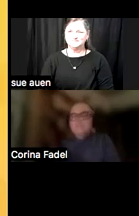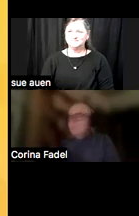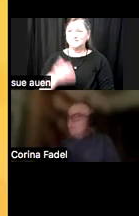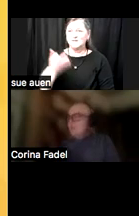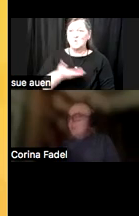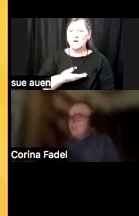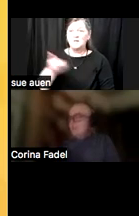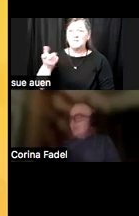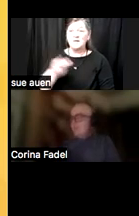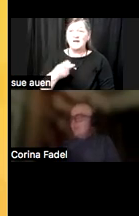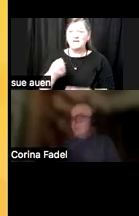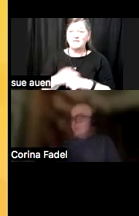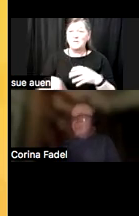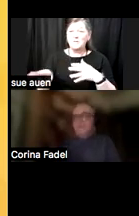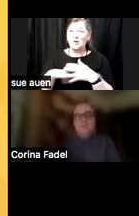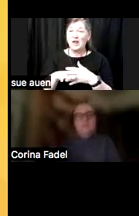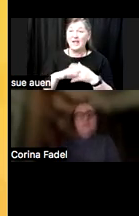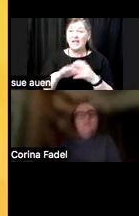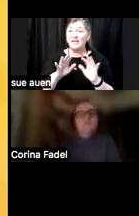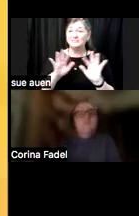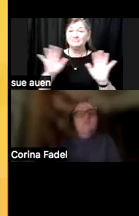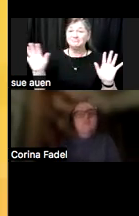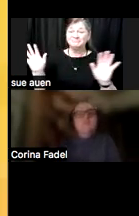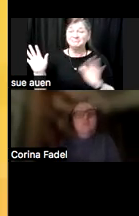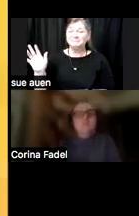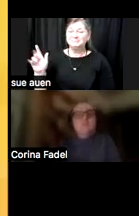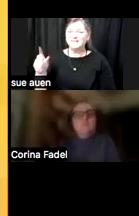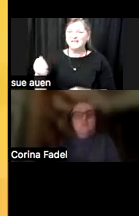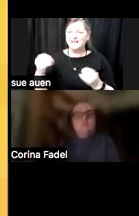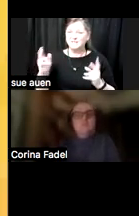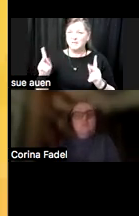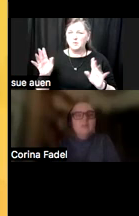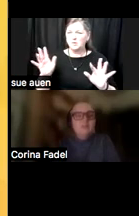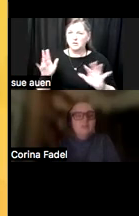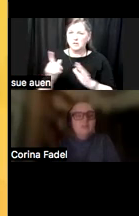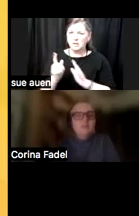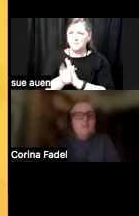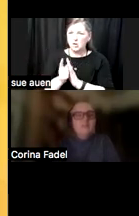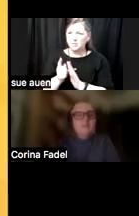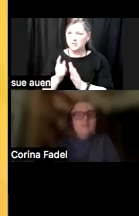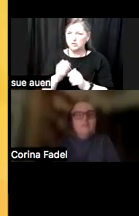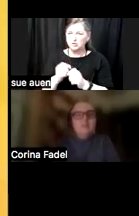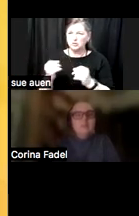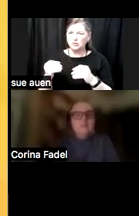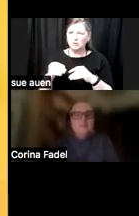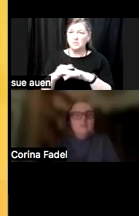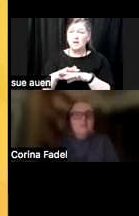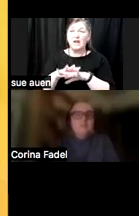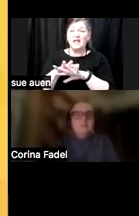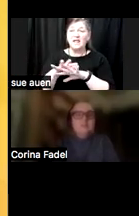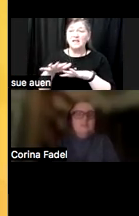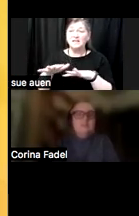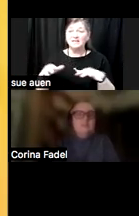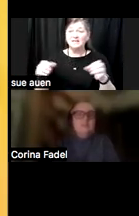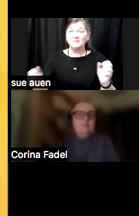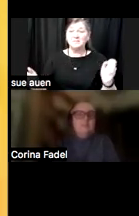Welcome back from break, everybody. I'm gonna give folks a moment to land and arrive back with us